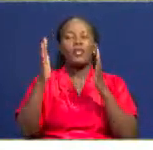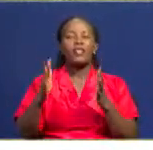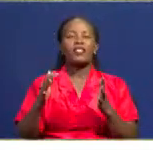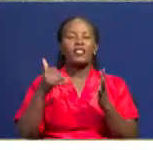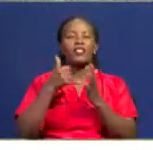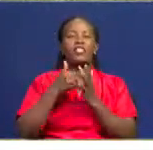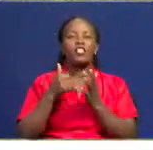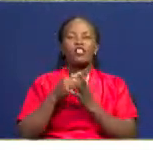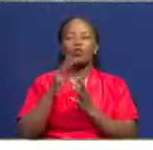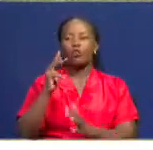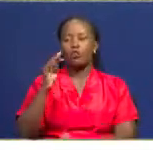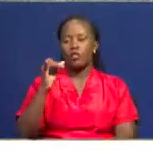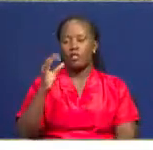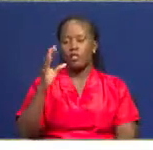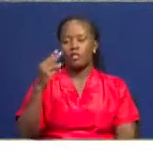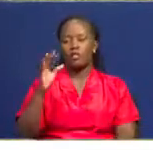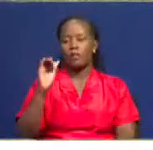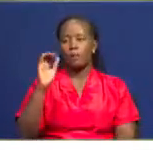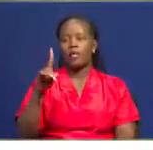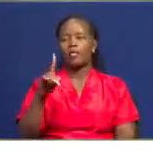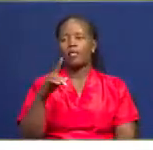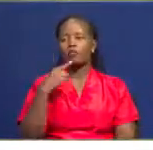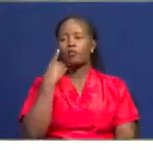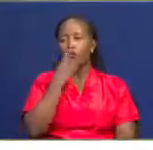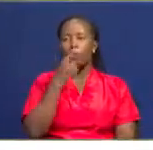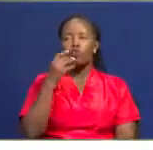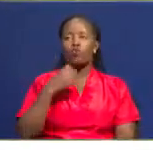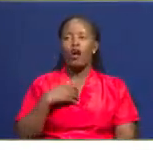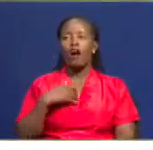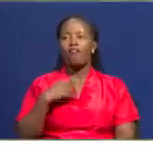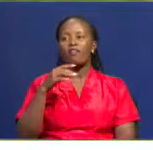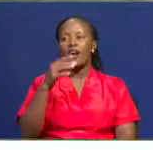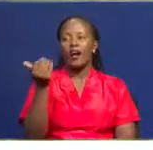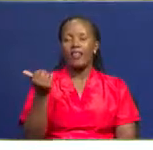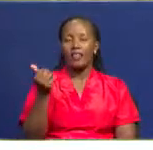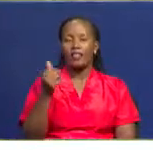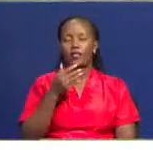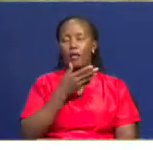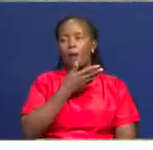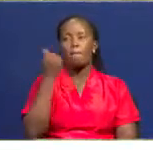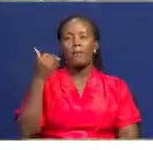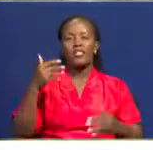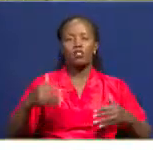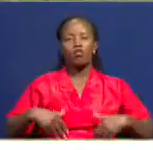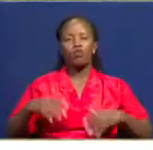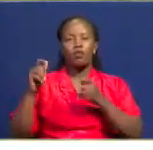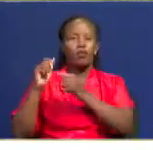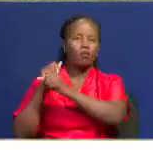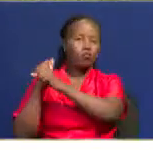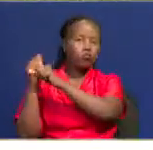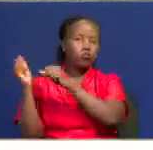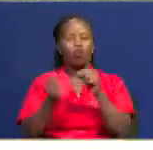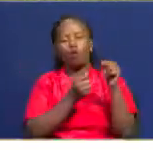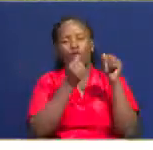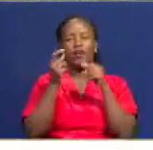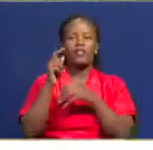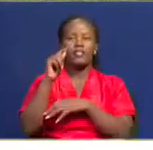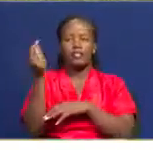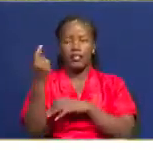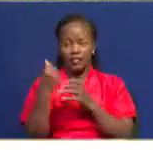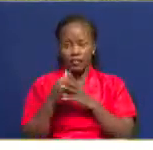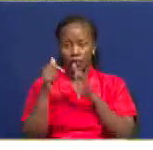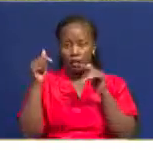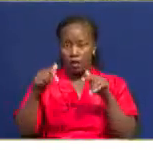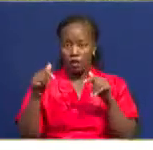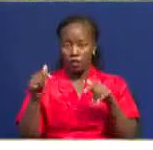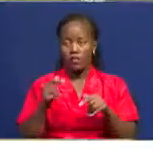second in Africa and 54th in the world, and Elvis Muigwa, who is the best youth golfer in Kenya. And today, over 70